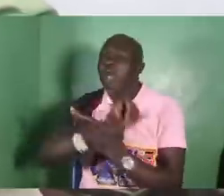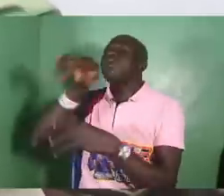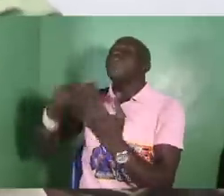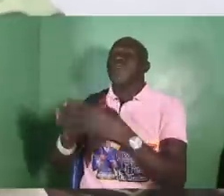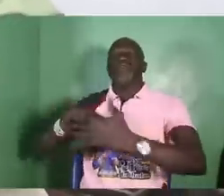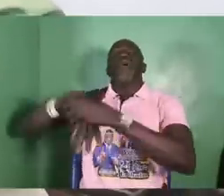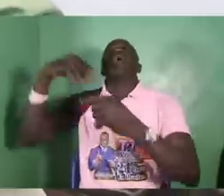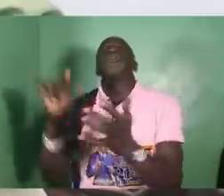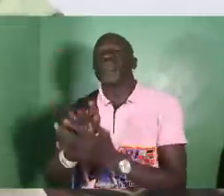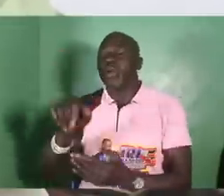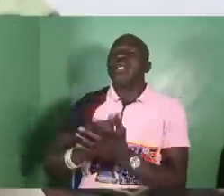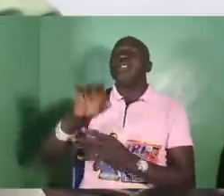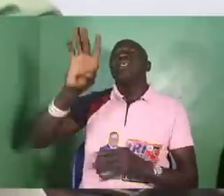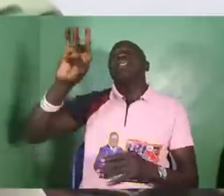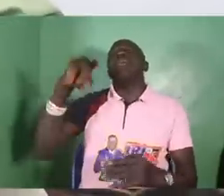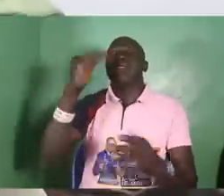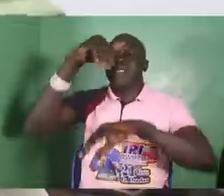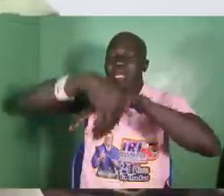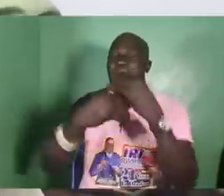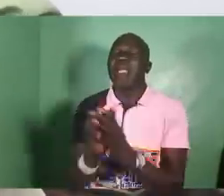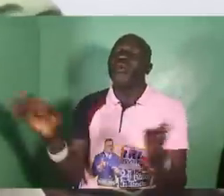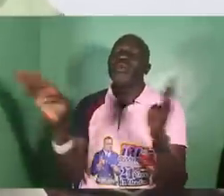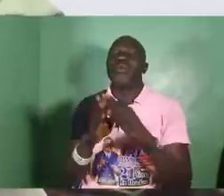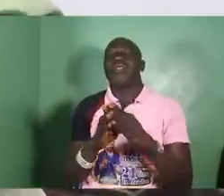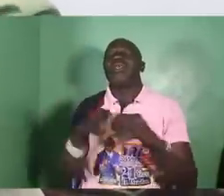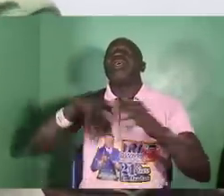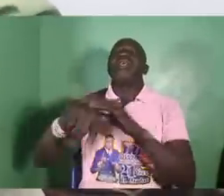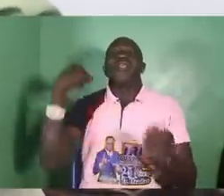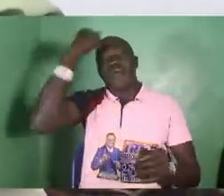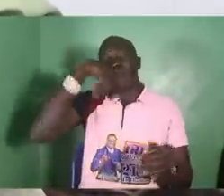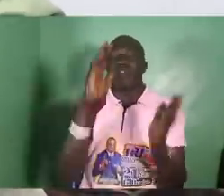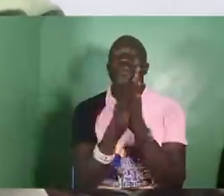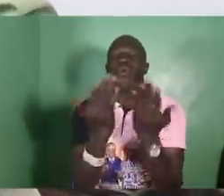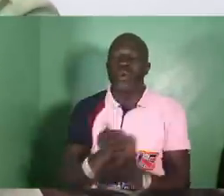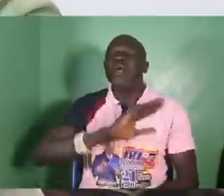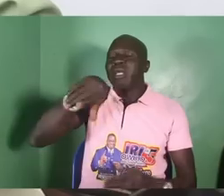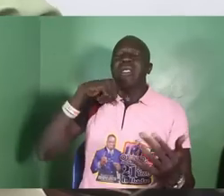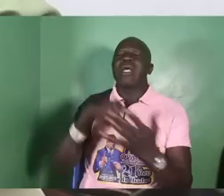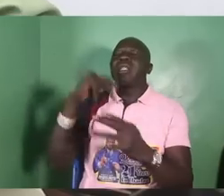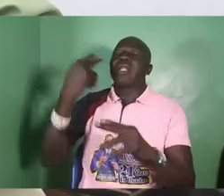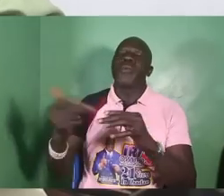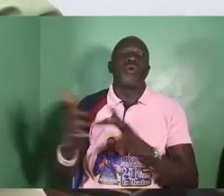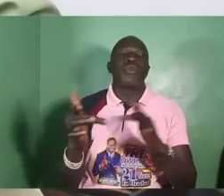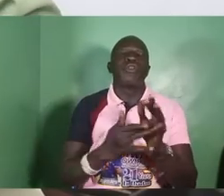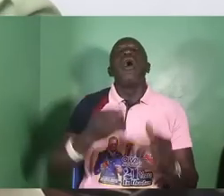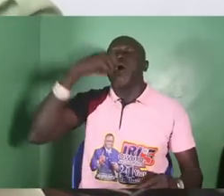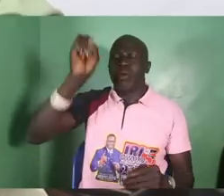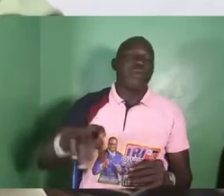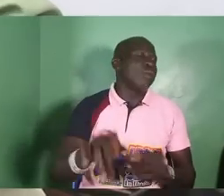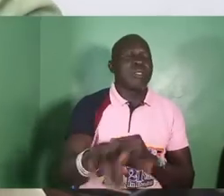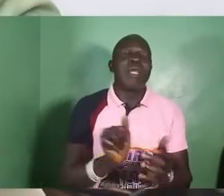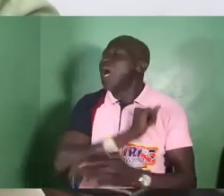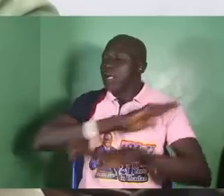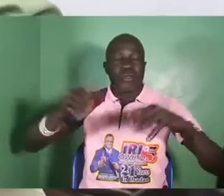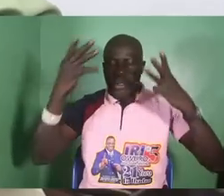the morning, we will meet on Facebook. In the name of Jesus, I decree. No, that's why.